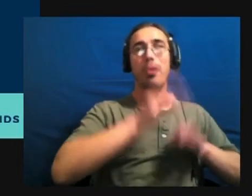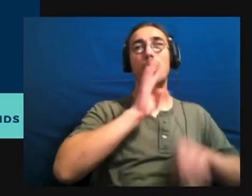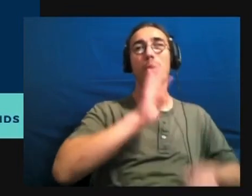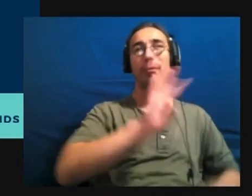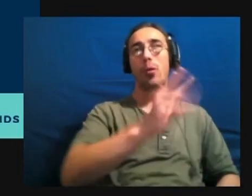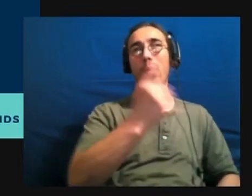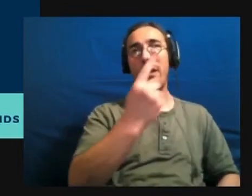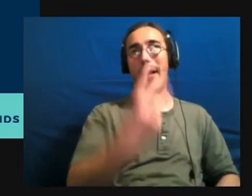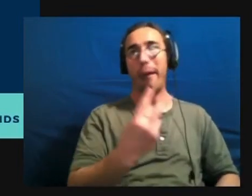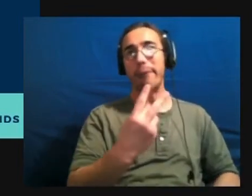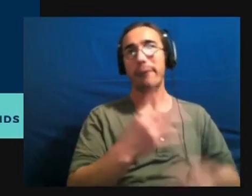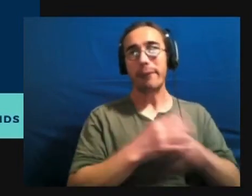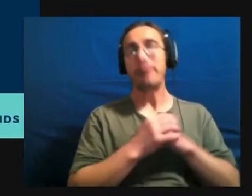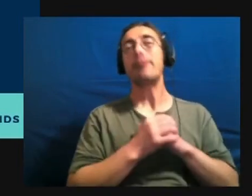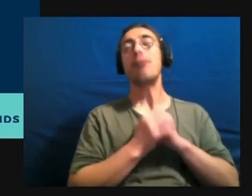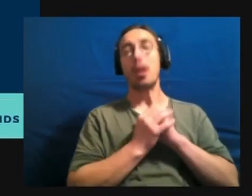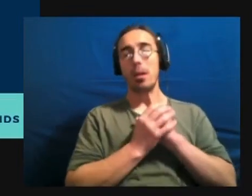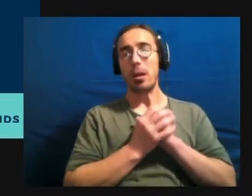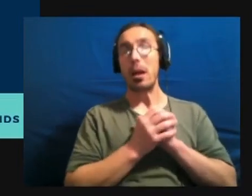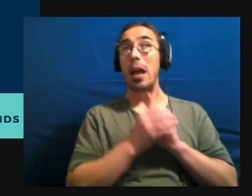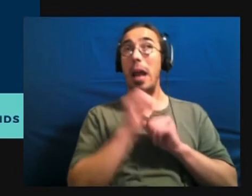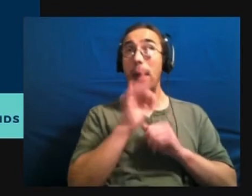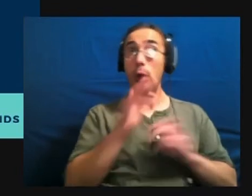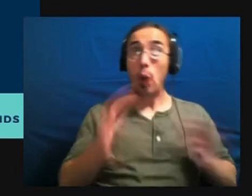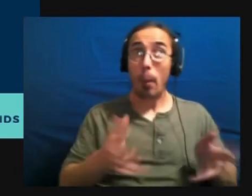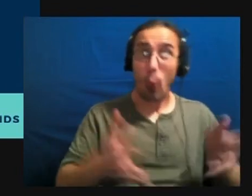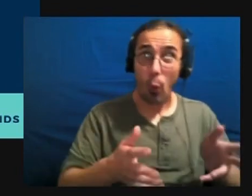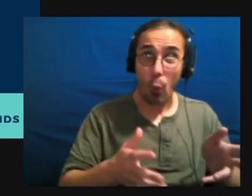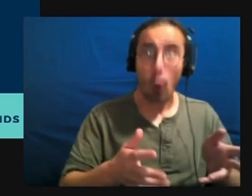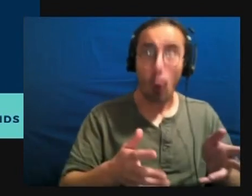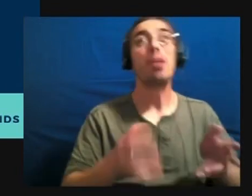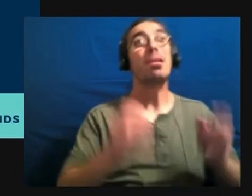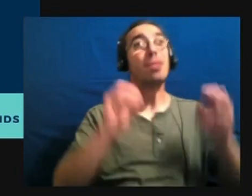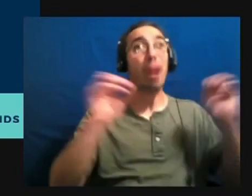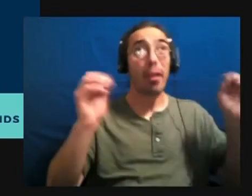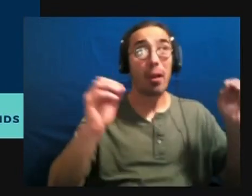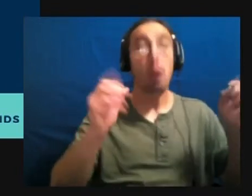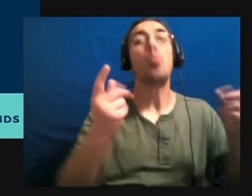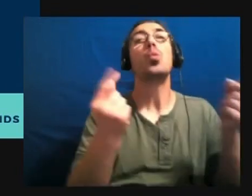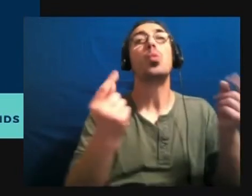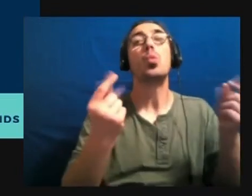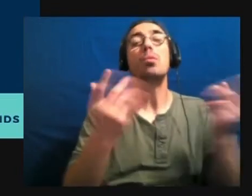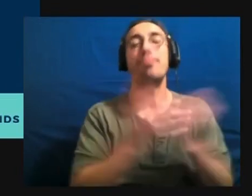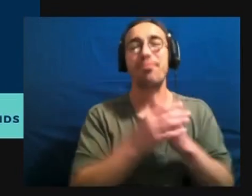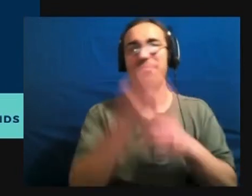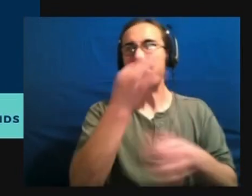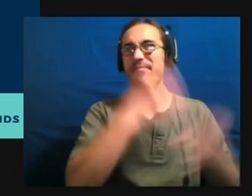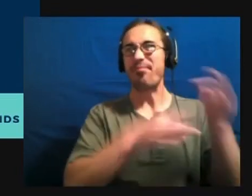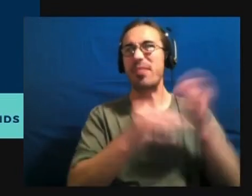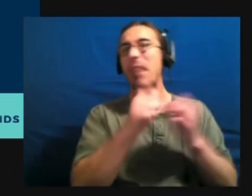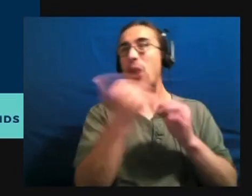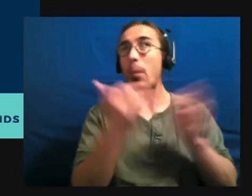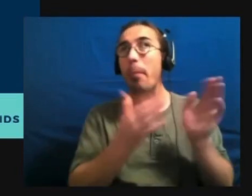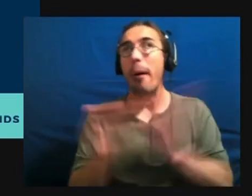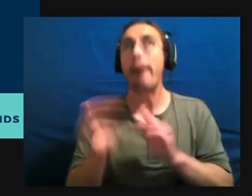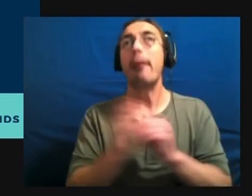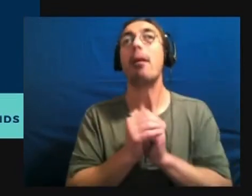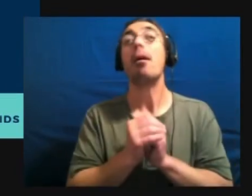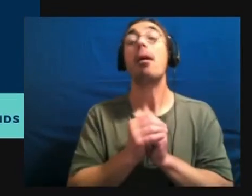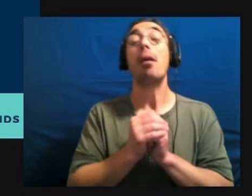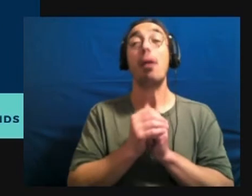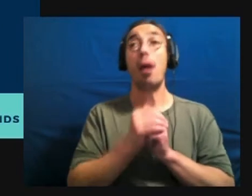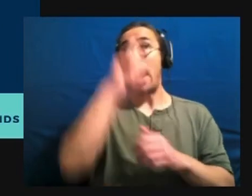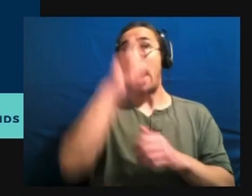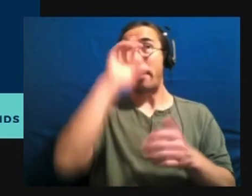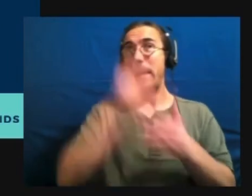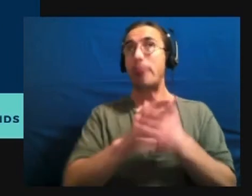like push to do, what do we do? I think that there's some content in this presentation coming